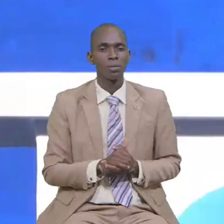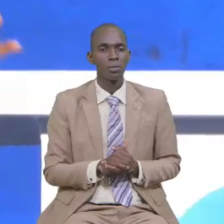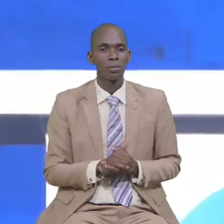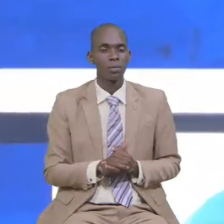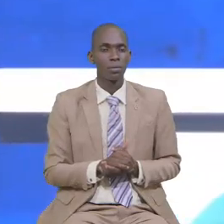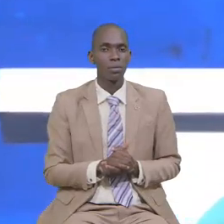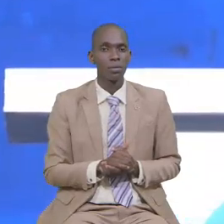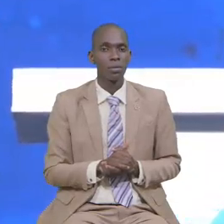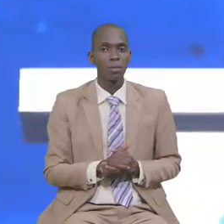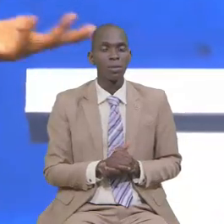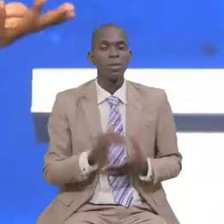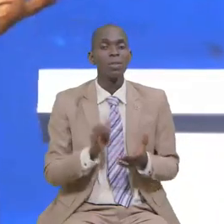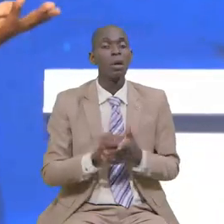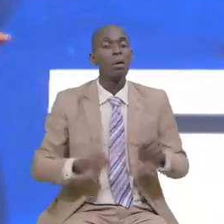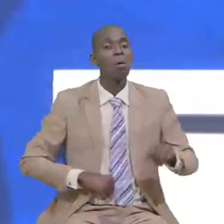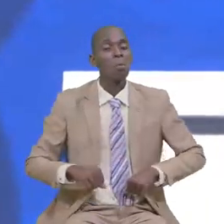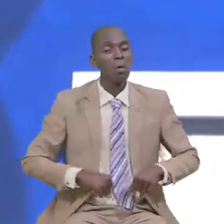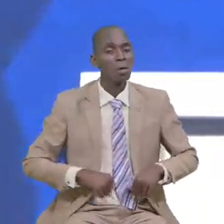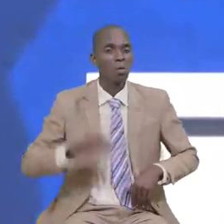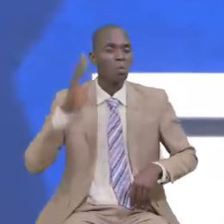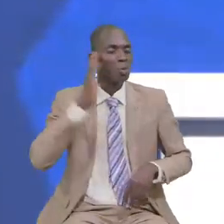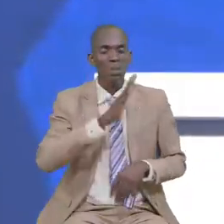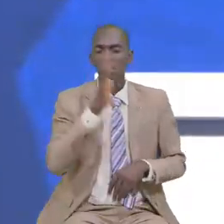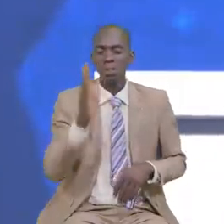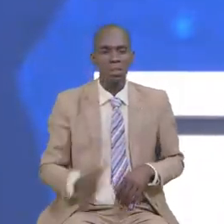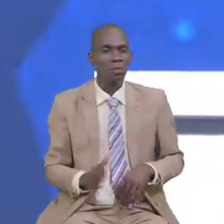That bragging will never suffice.